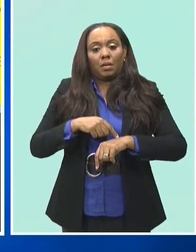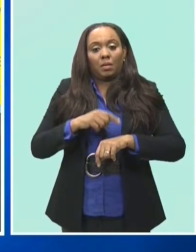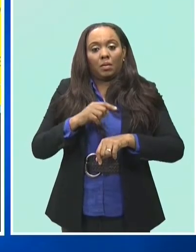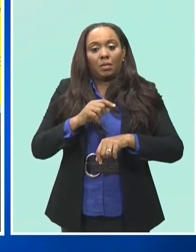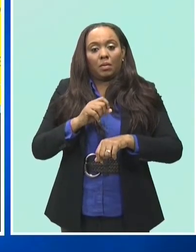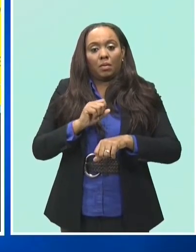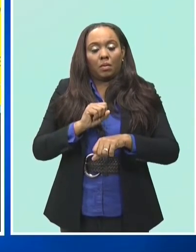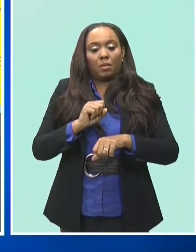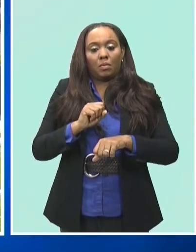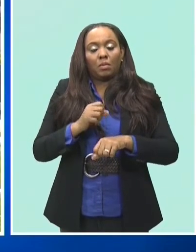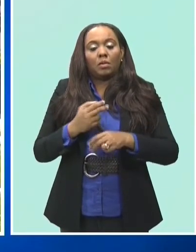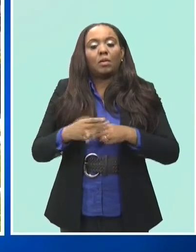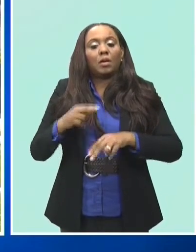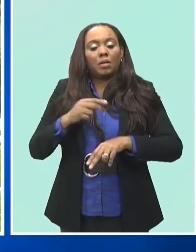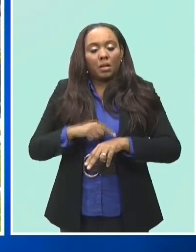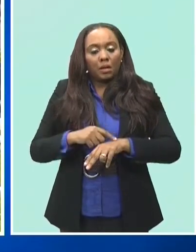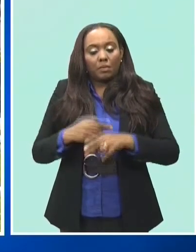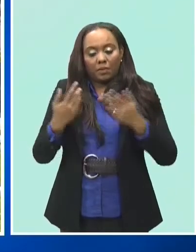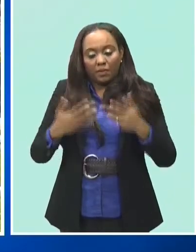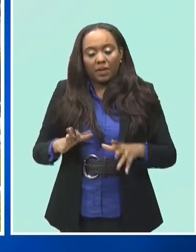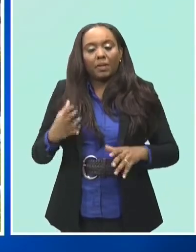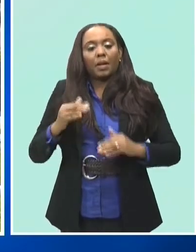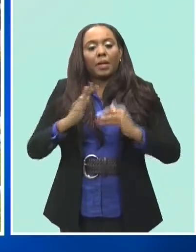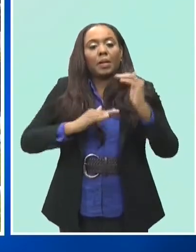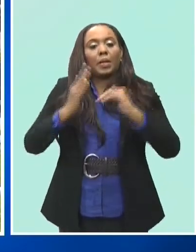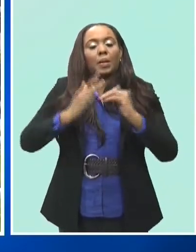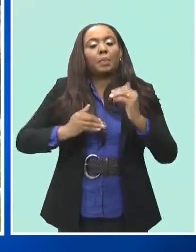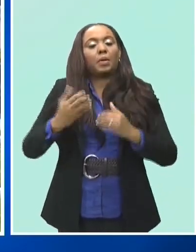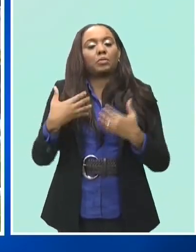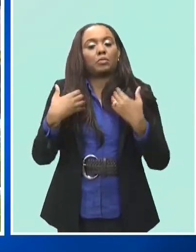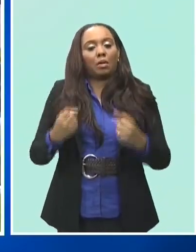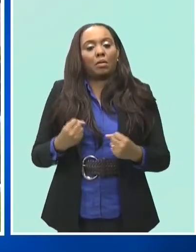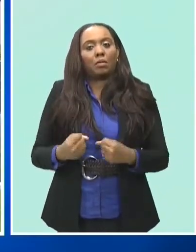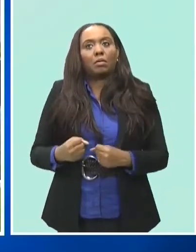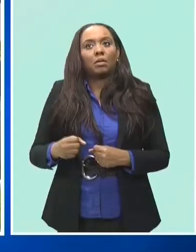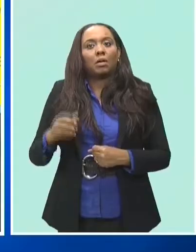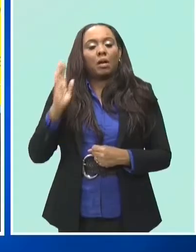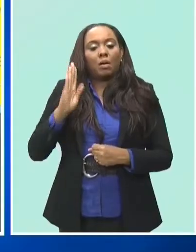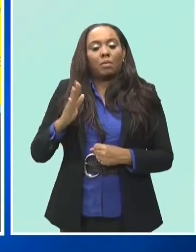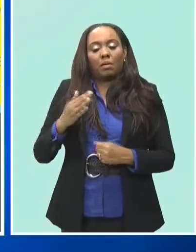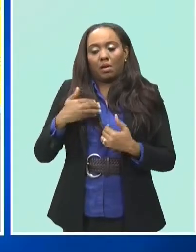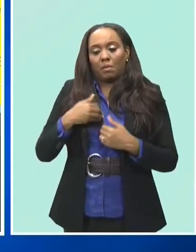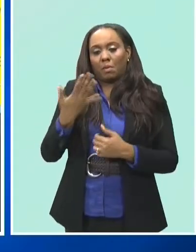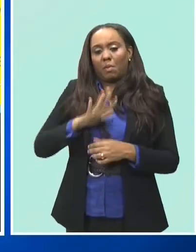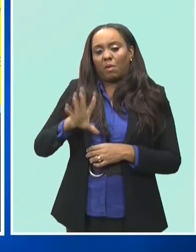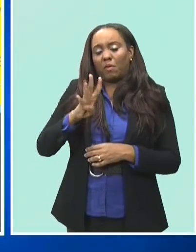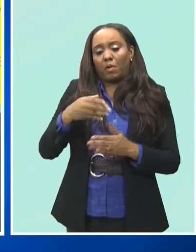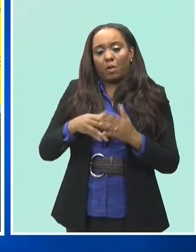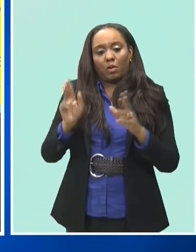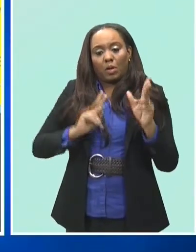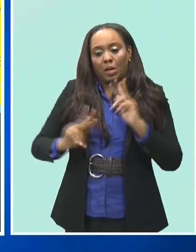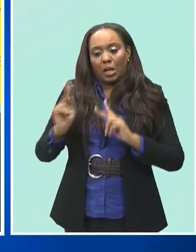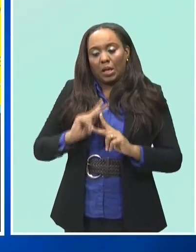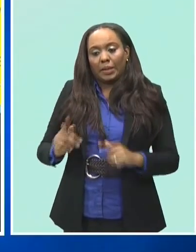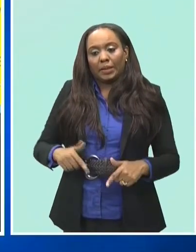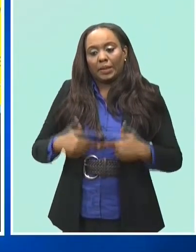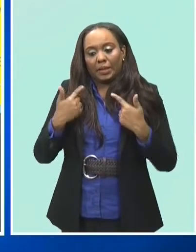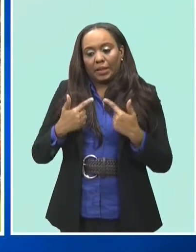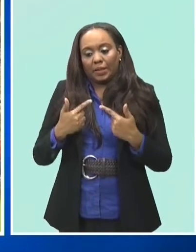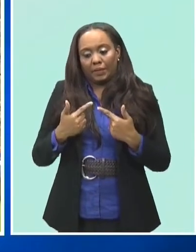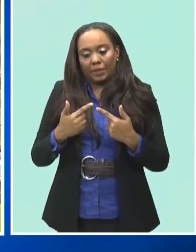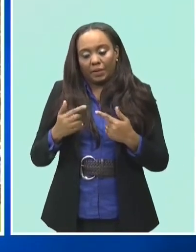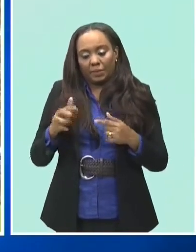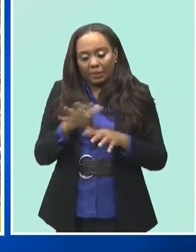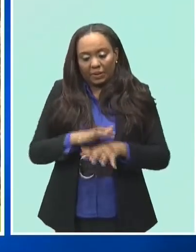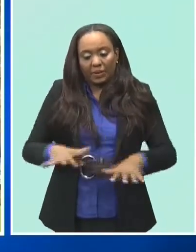be no more, essentially. The relief centers are expected to house around 4,000 persons. Clark said the committee has not decided if the housing